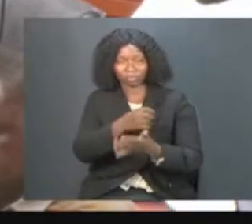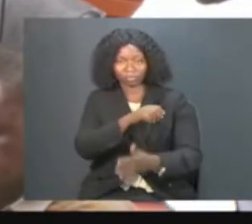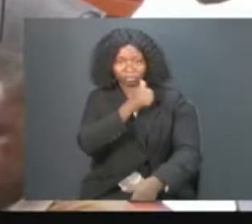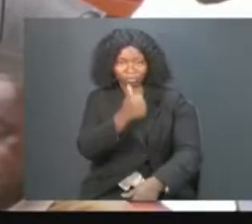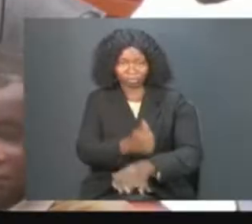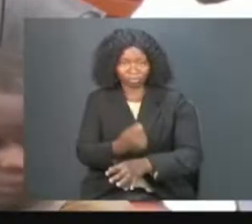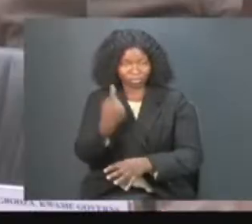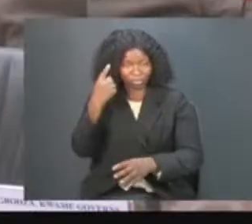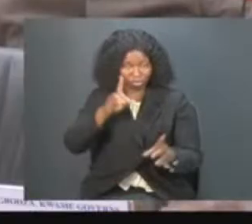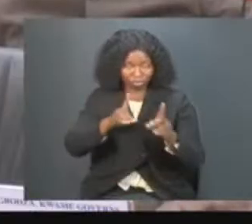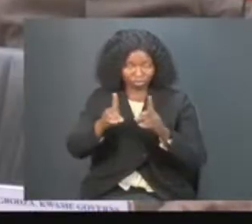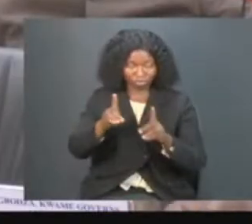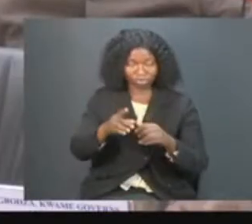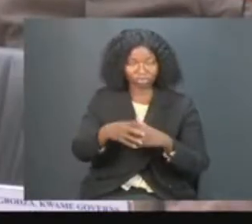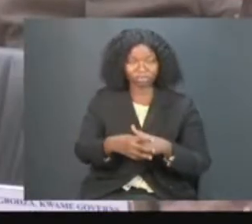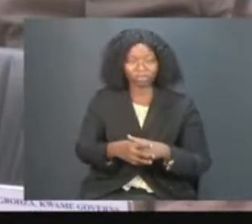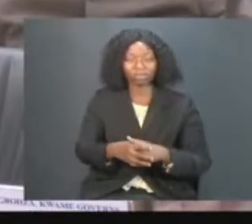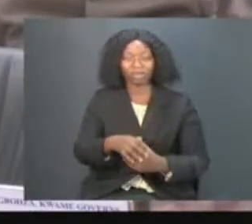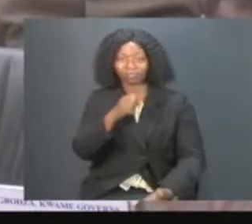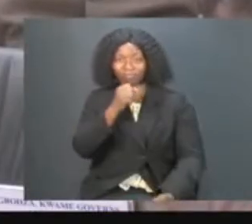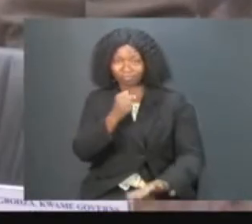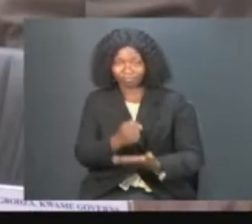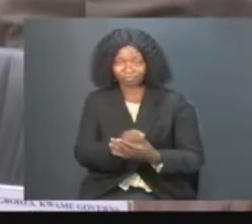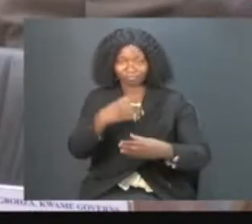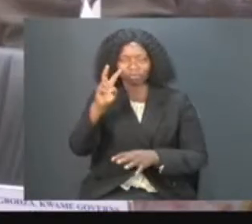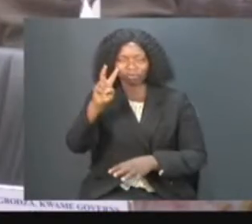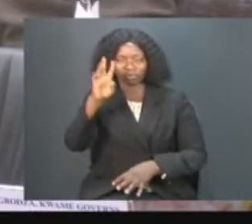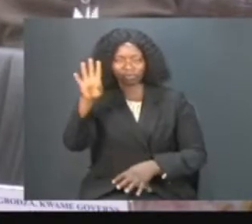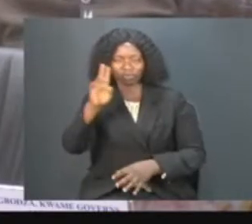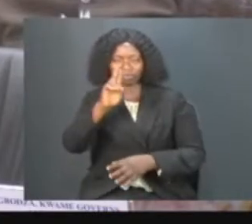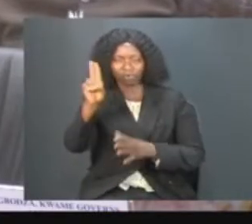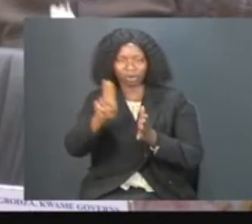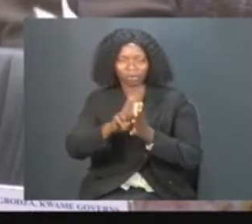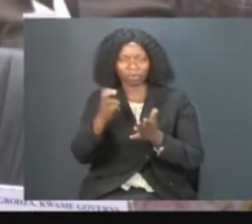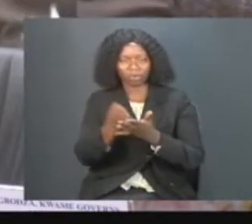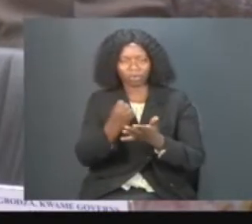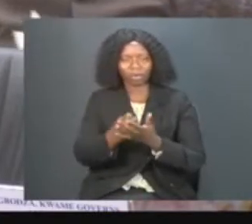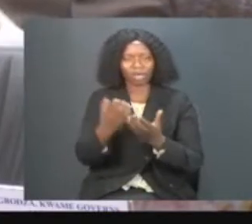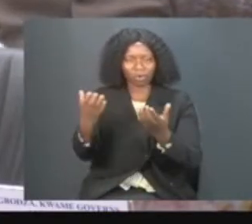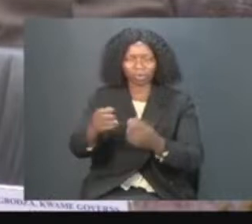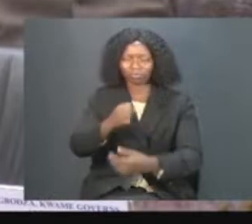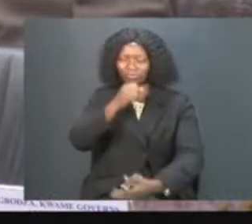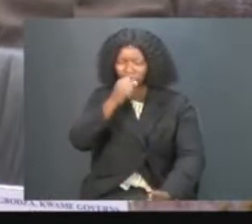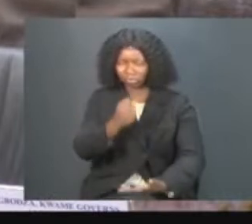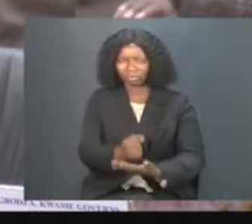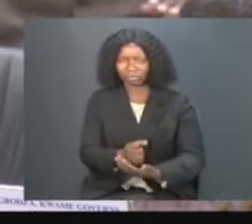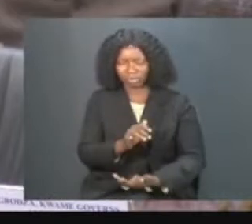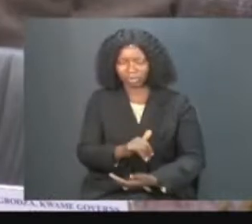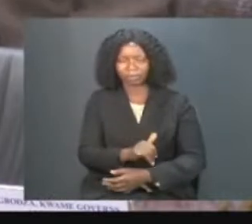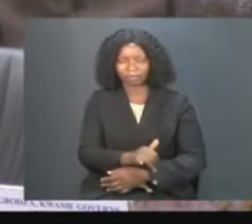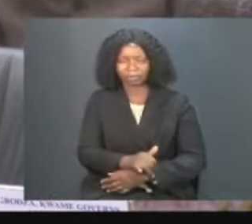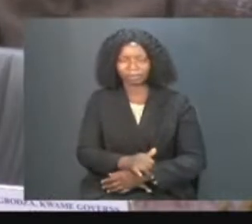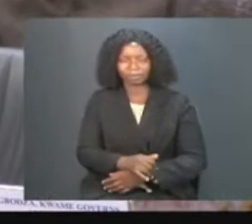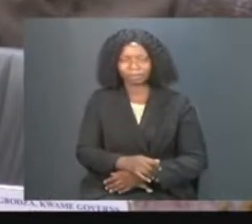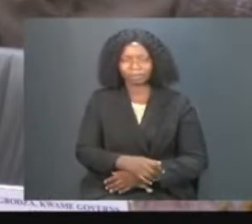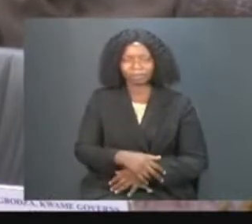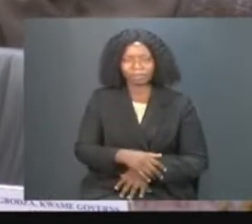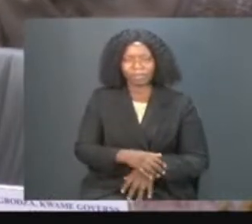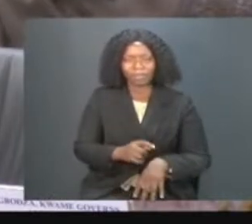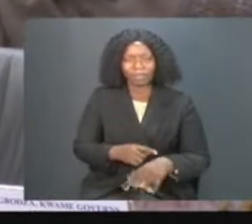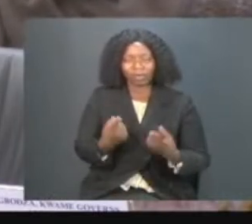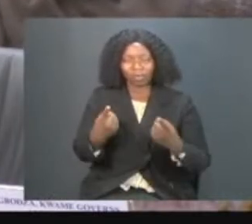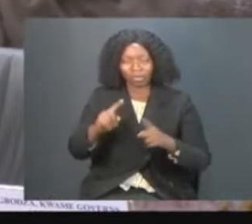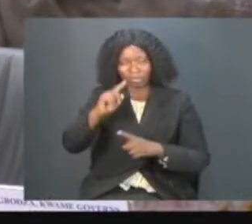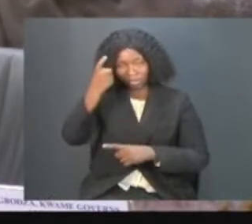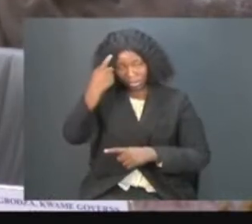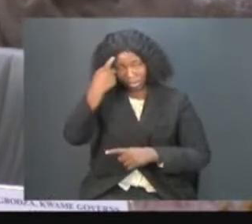thinking of doing is to ensure that we create an environment. We want to make sure that at this time, when the